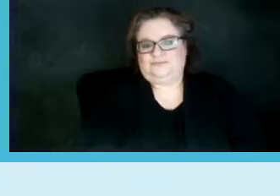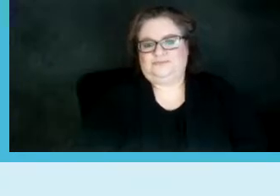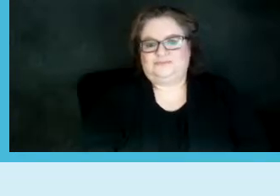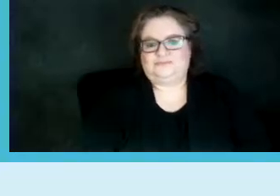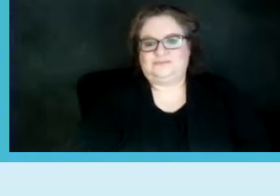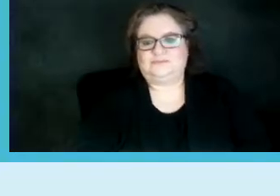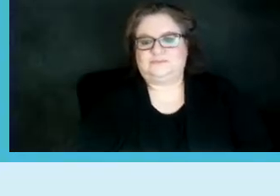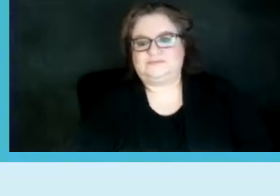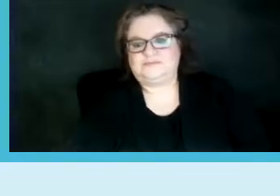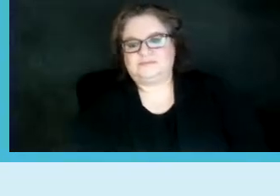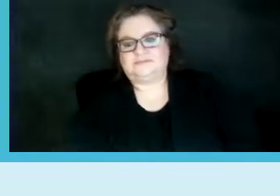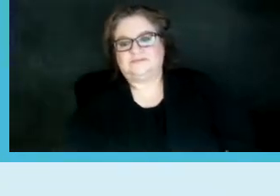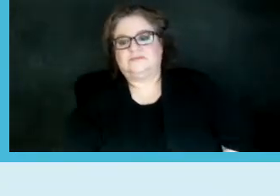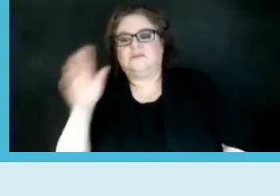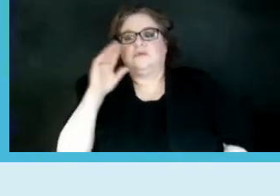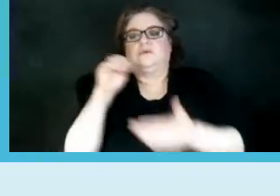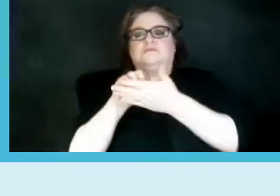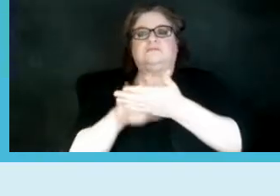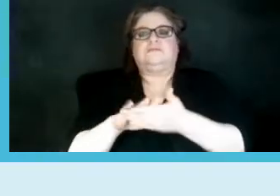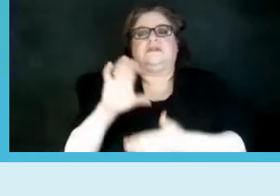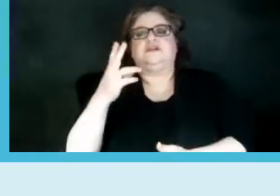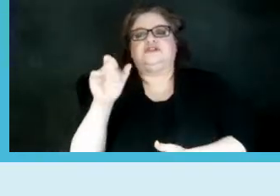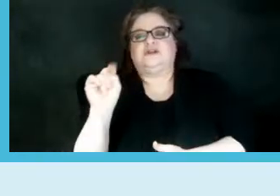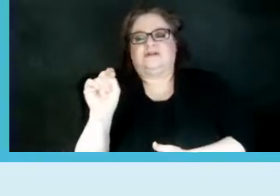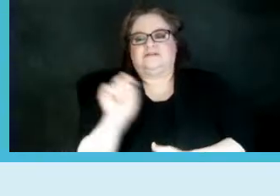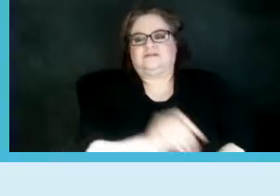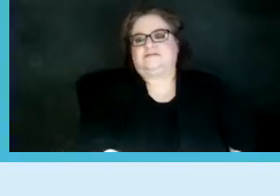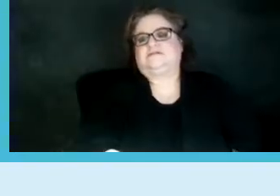And drop that in the chat.